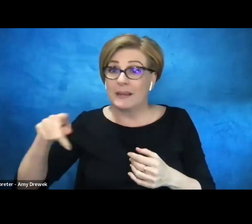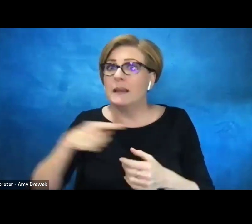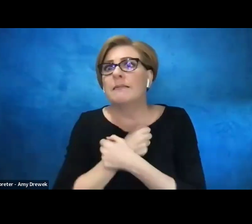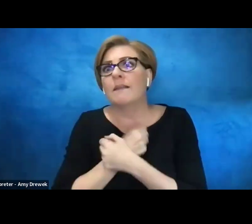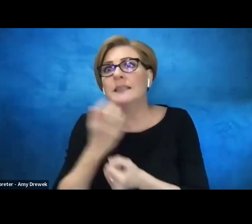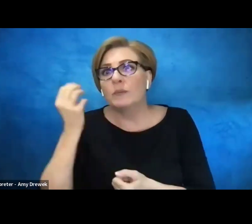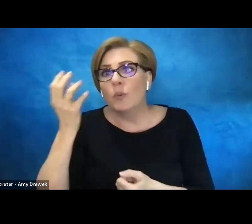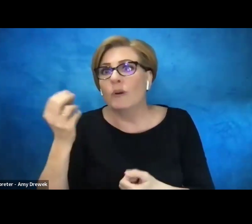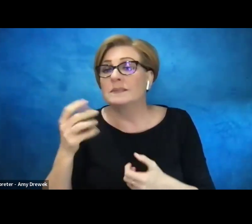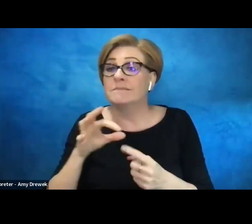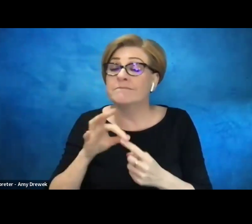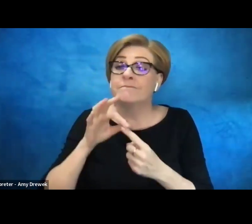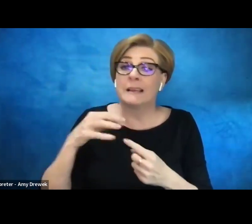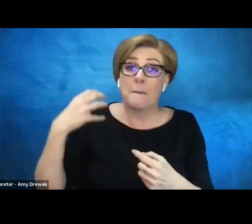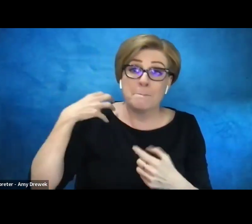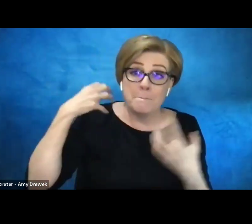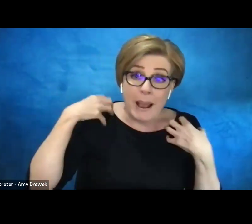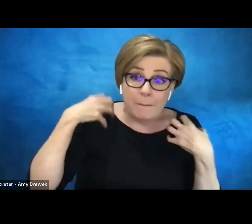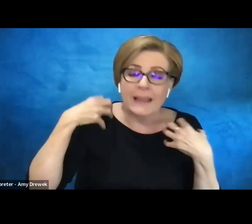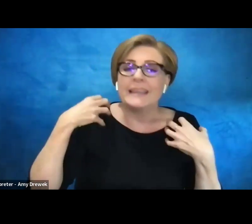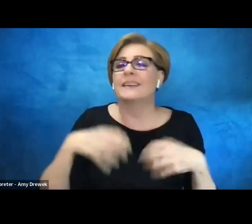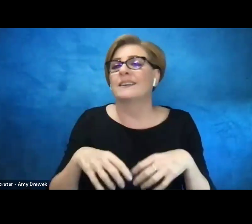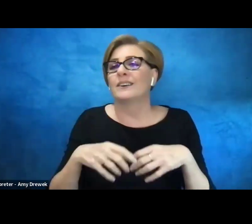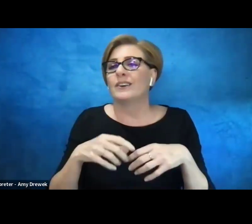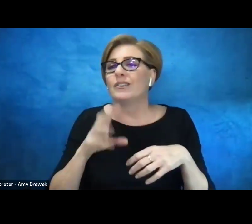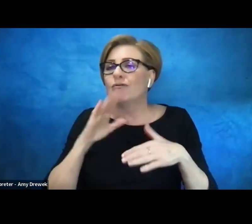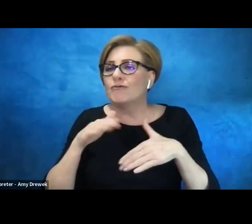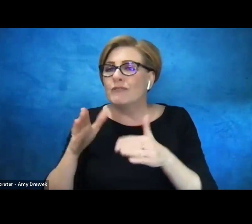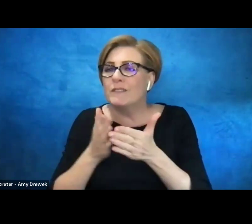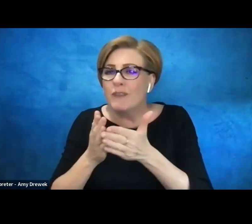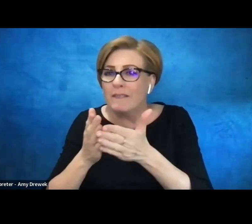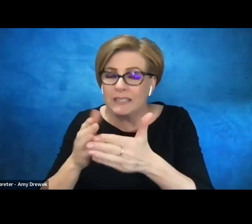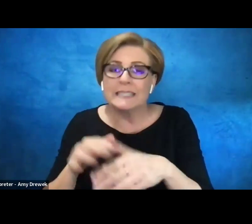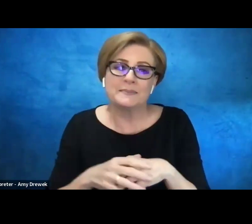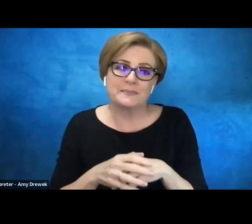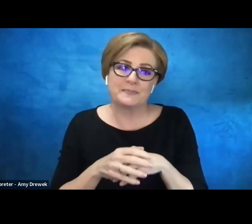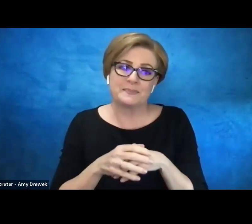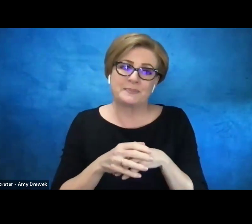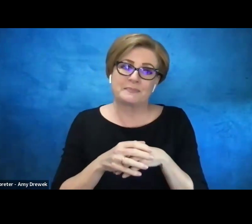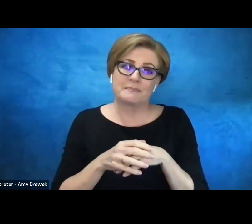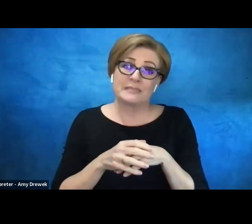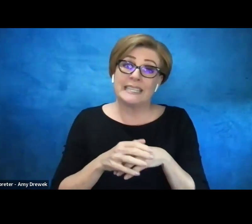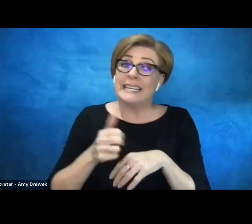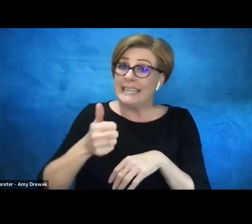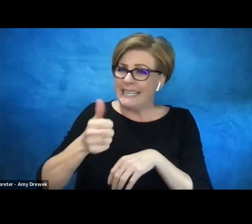especially backpacking and river rafting. And Kurt has worked very hard this session and for the past year on getting some